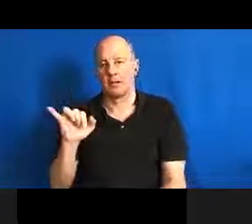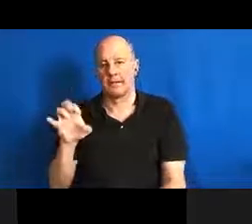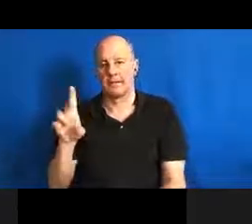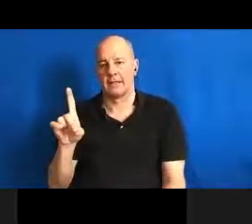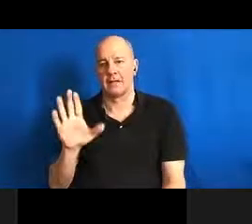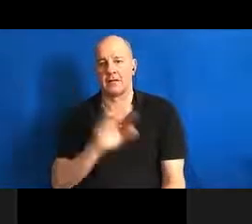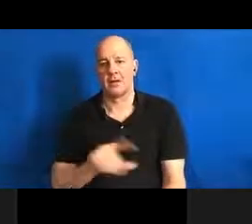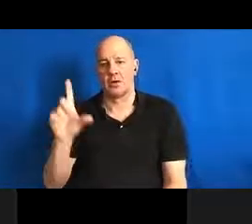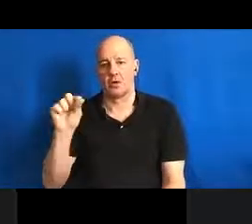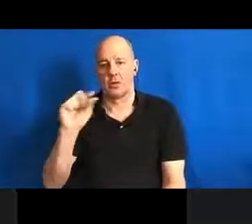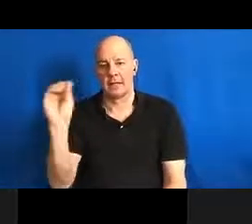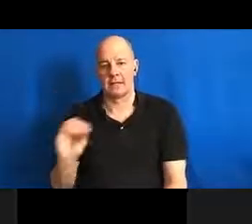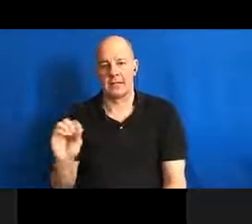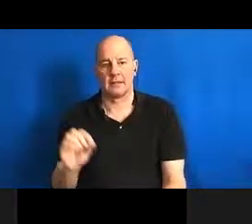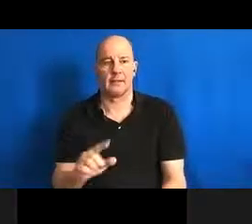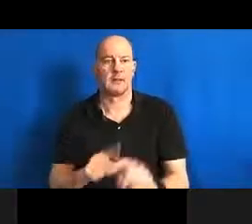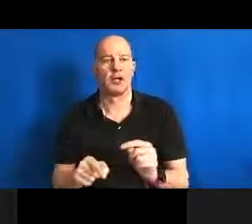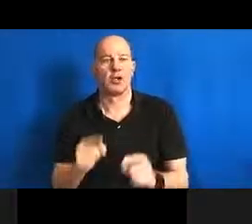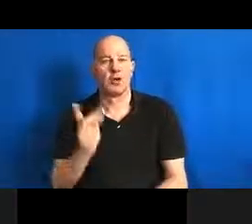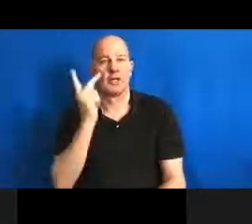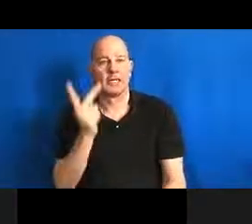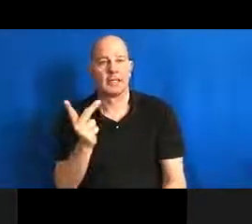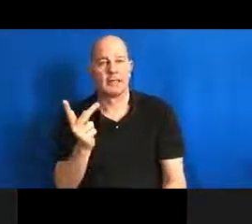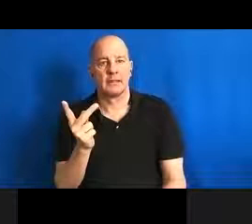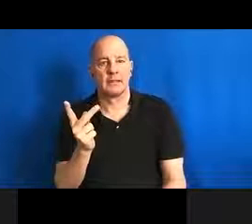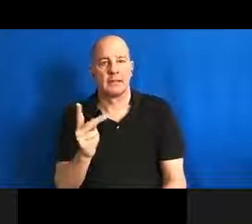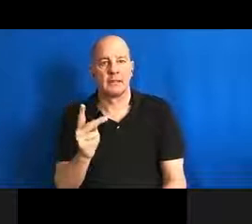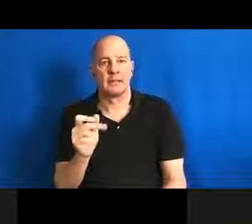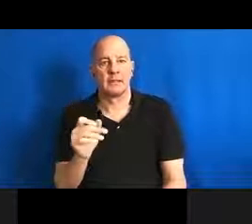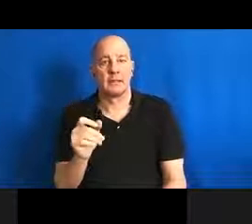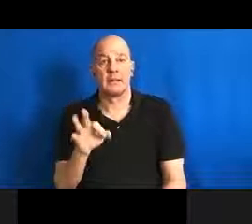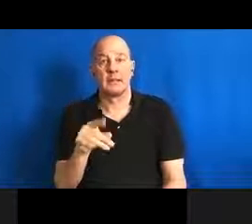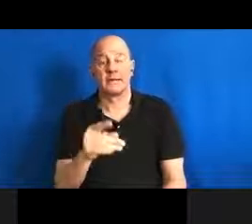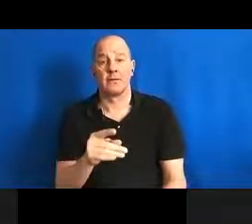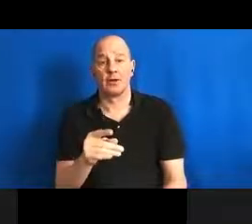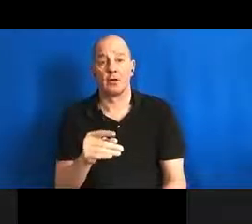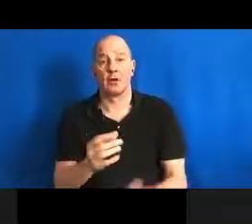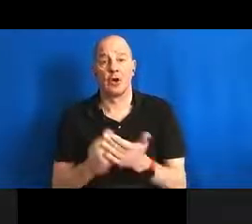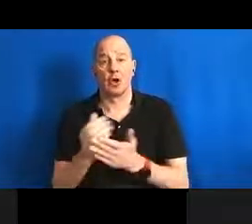20%. And so you can see that if you're making above like